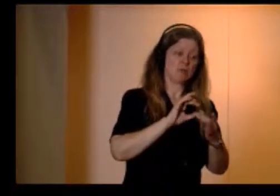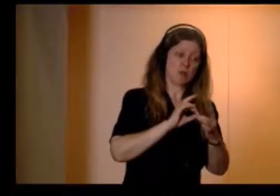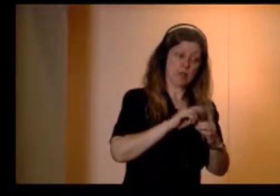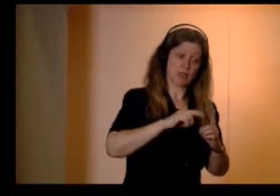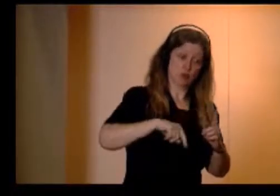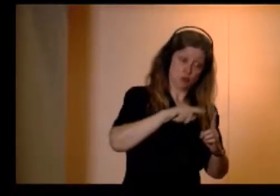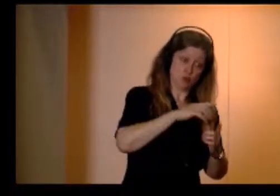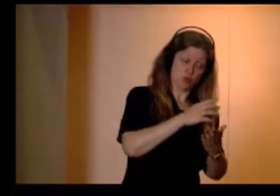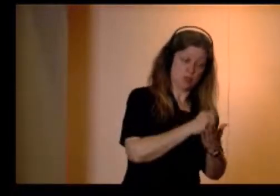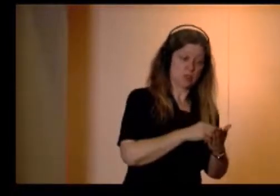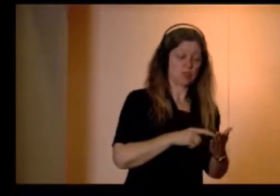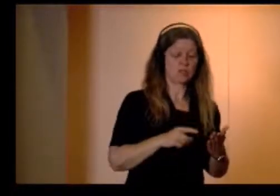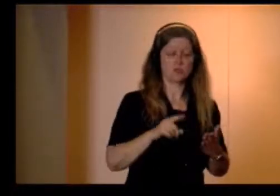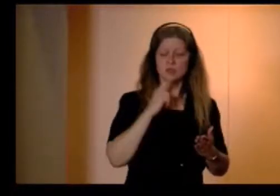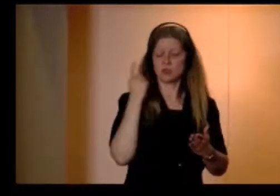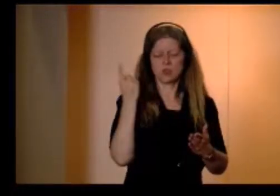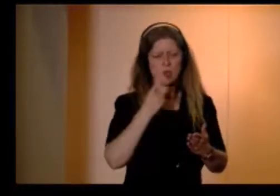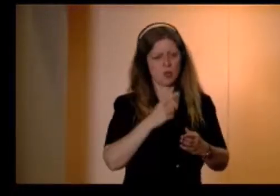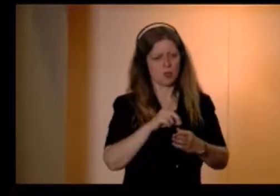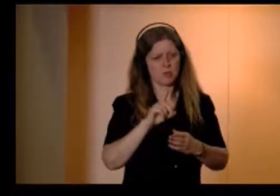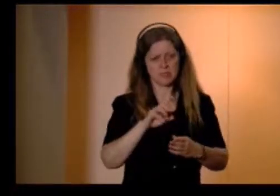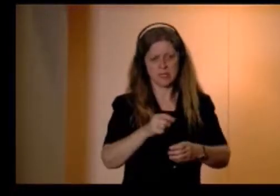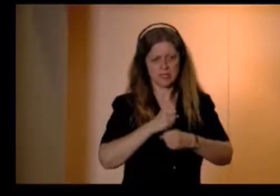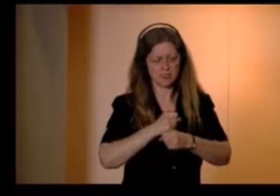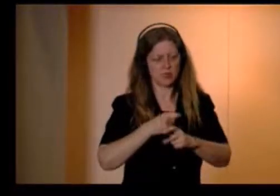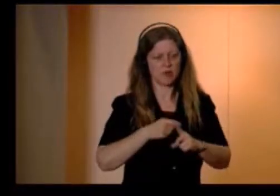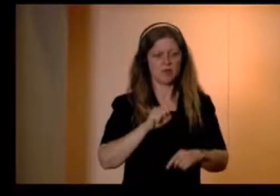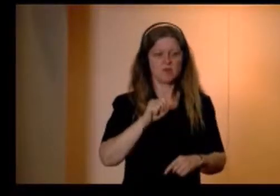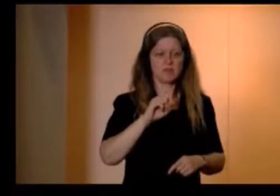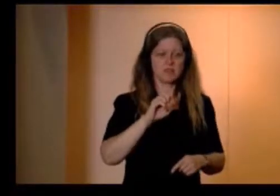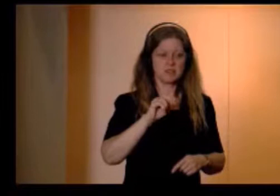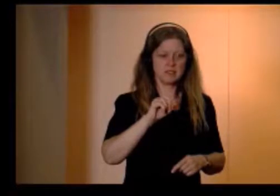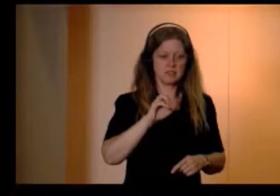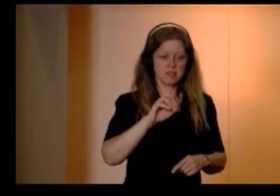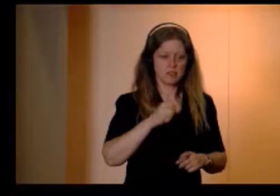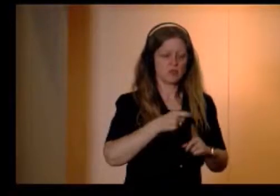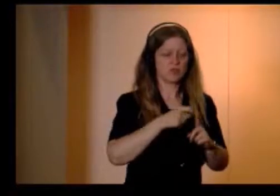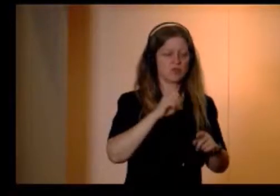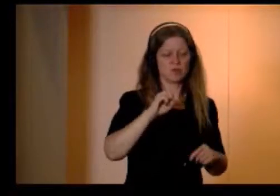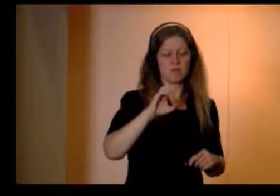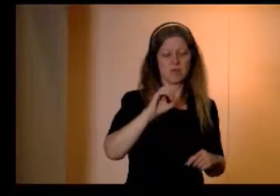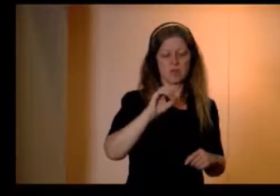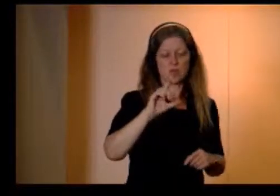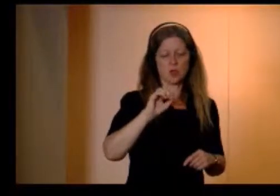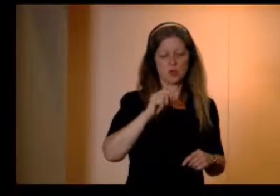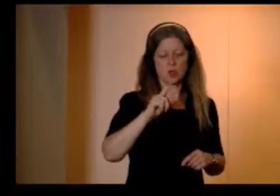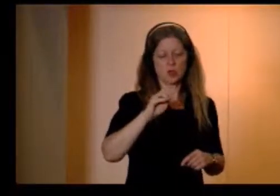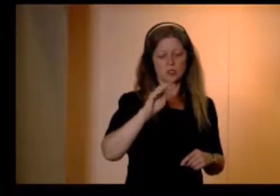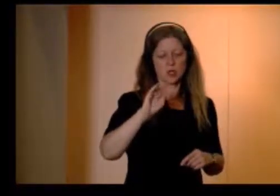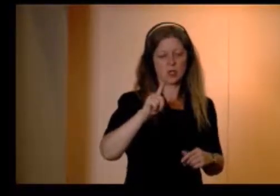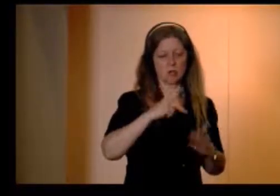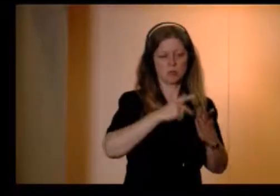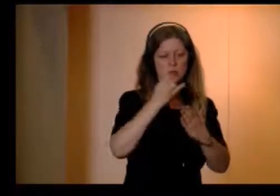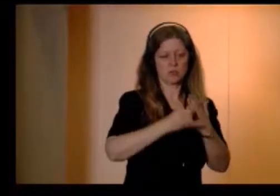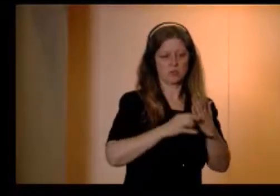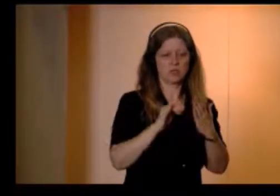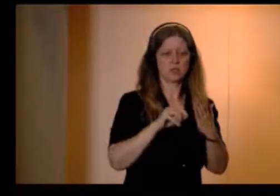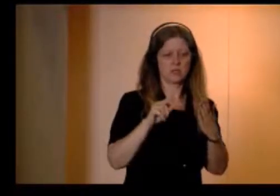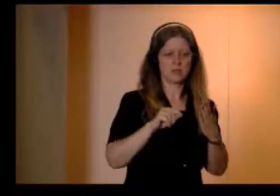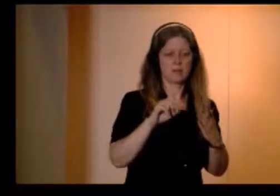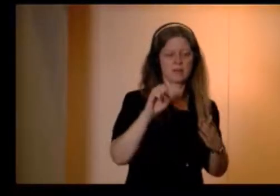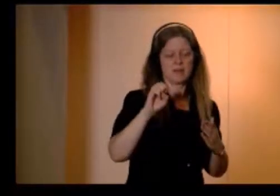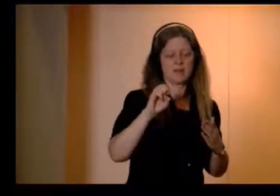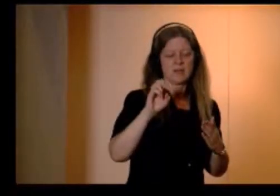are data being generated all the time from sensors from ecological projects, such as those at the Ecological Research Center